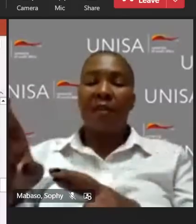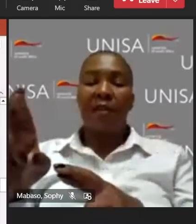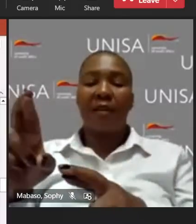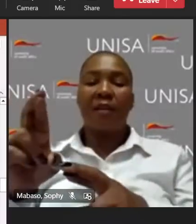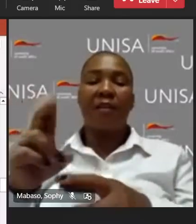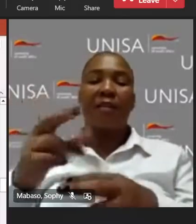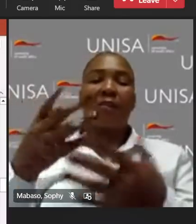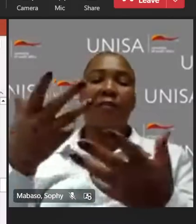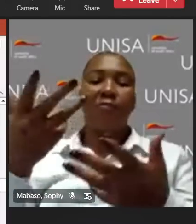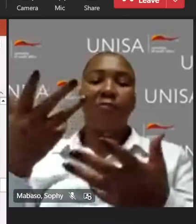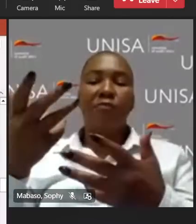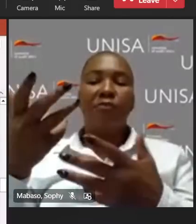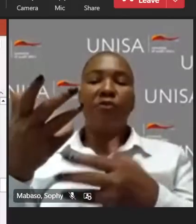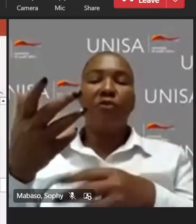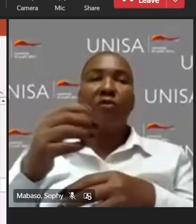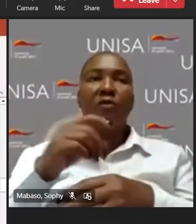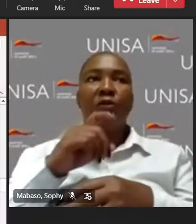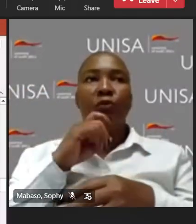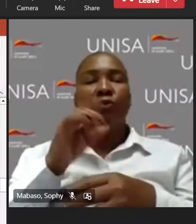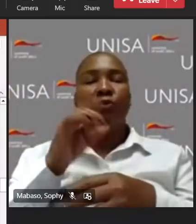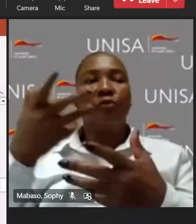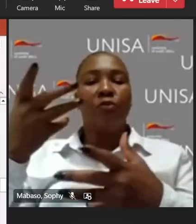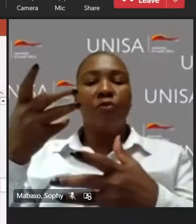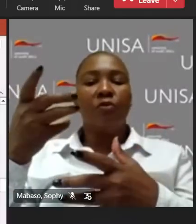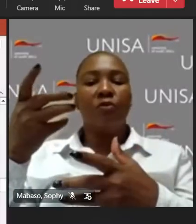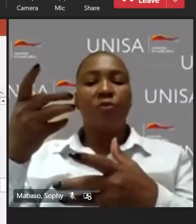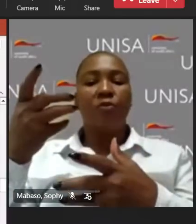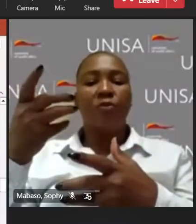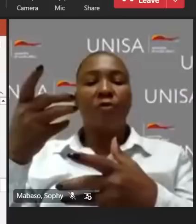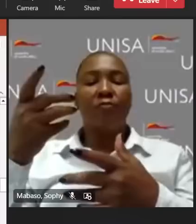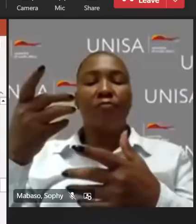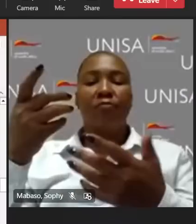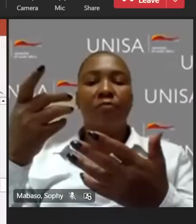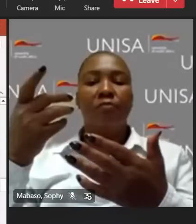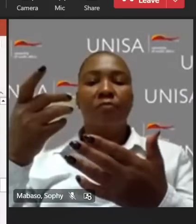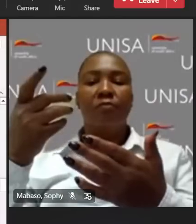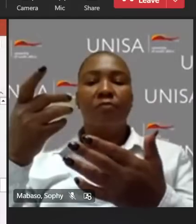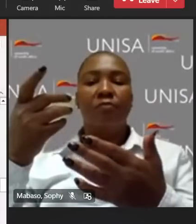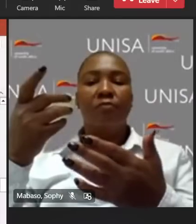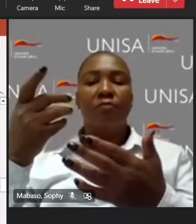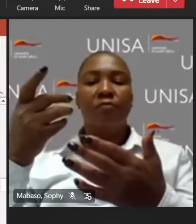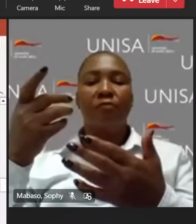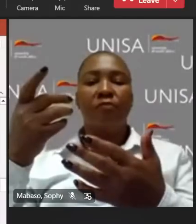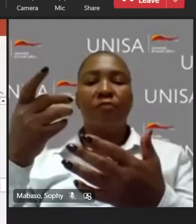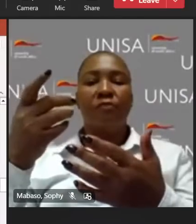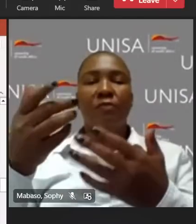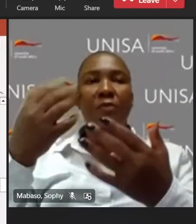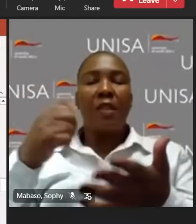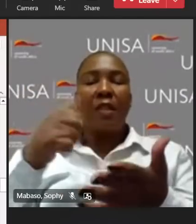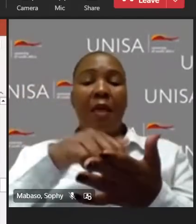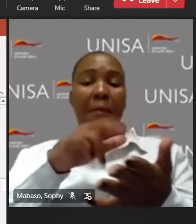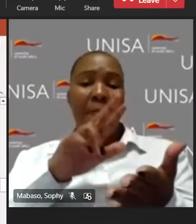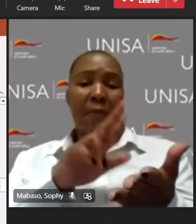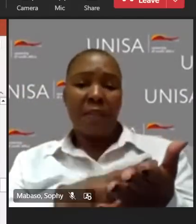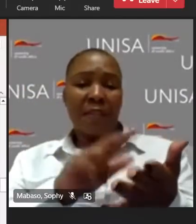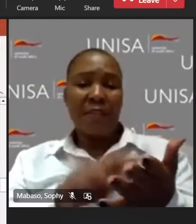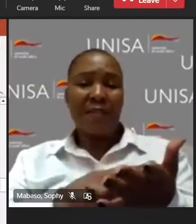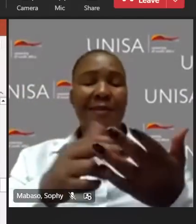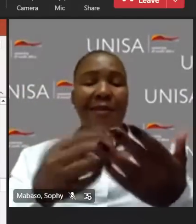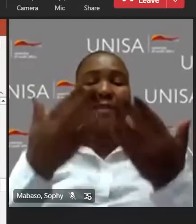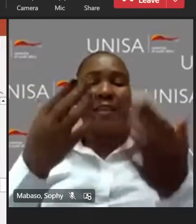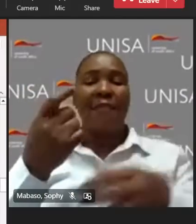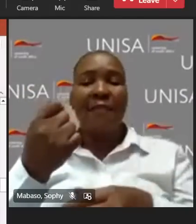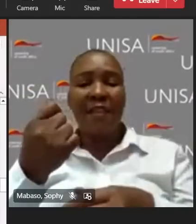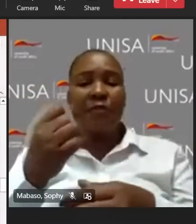what you paying fees for. It could either be application study fees, matriculation, or library